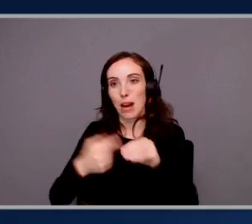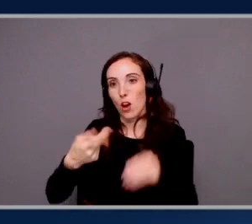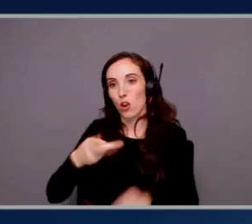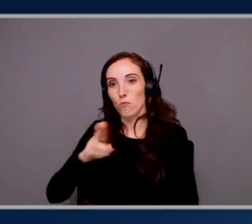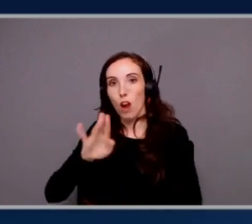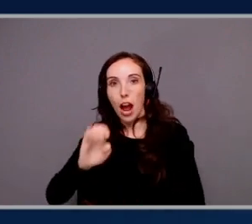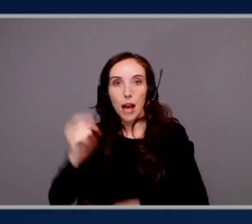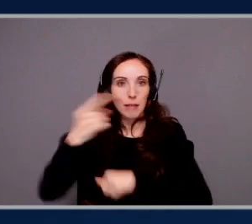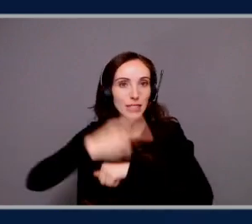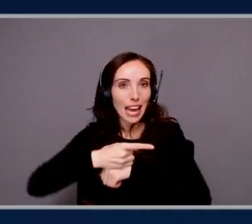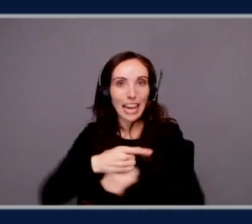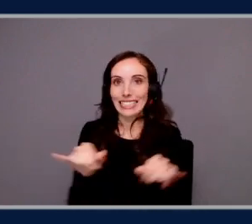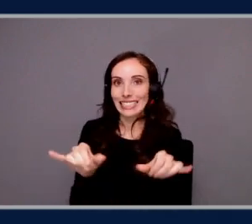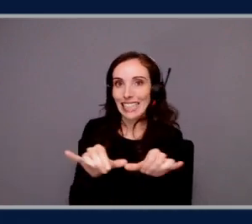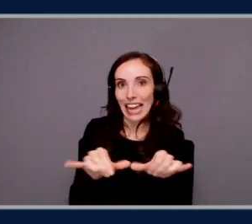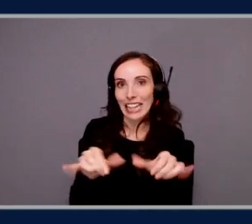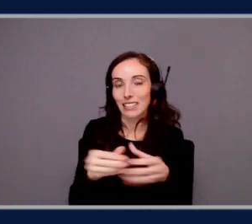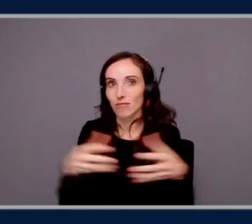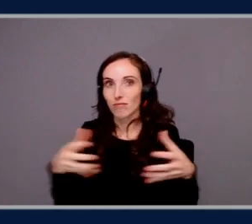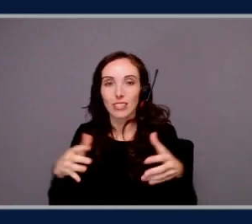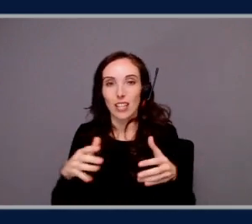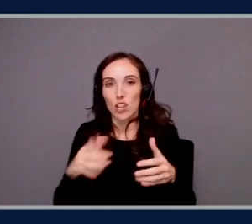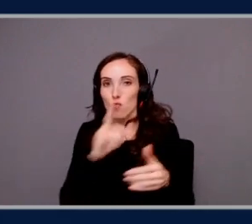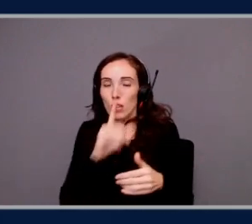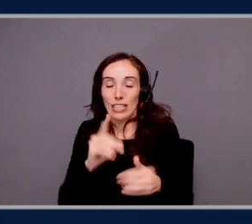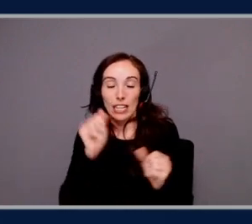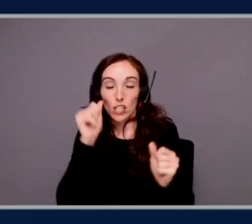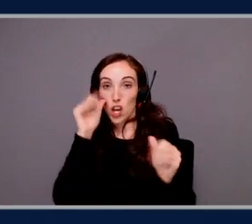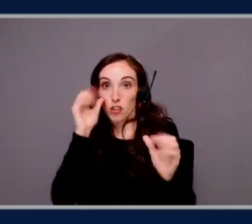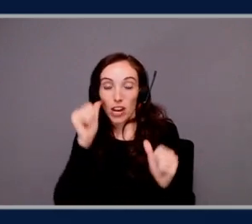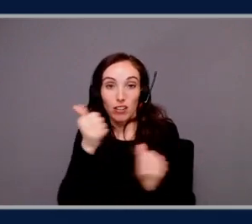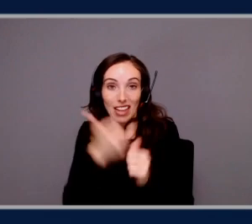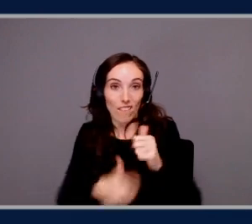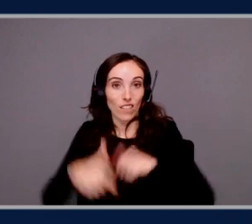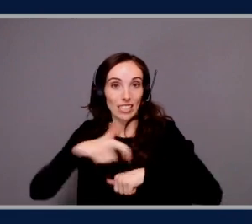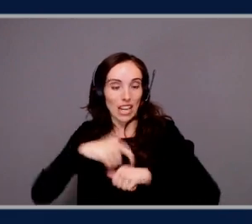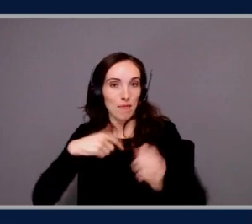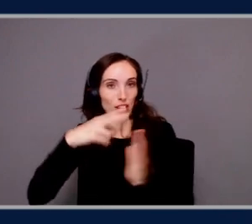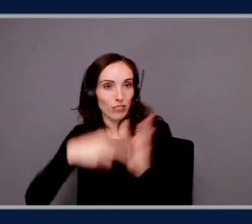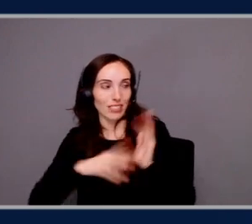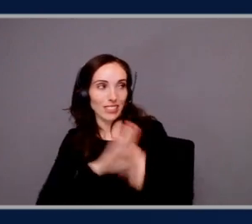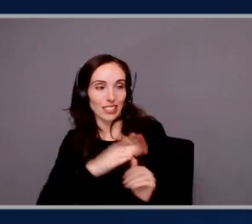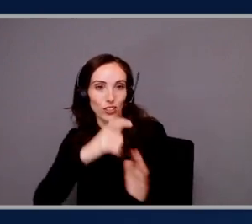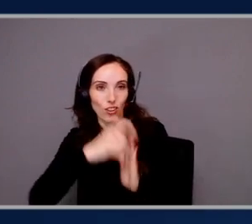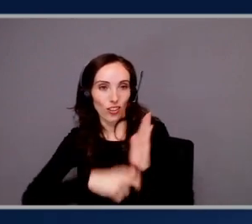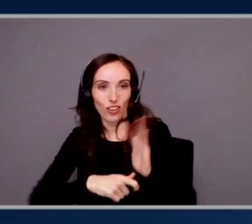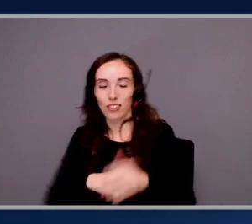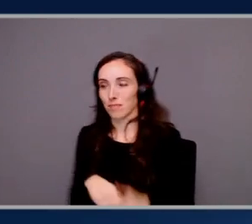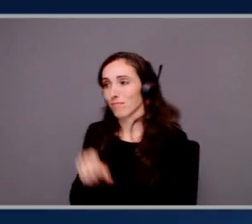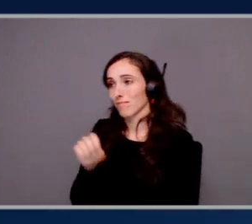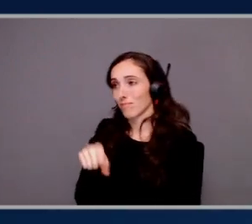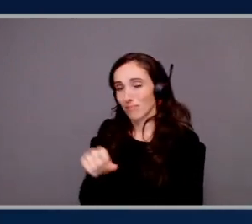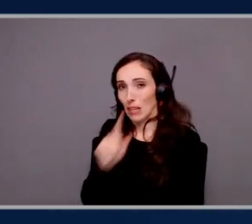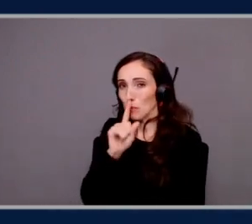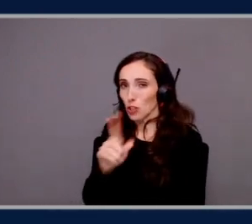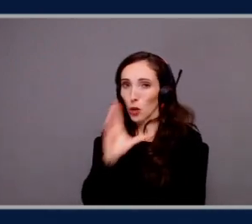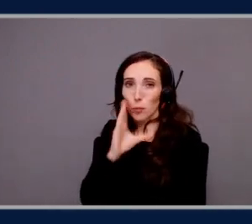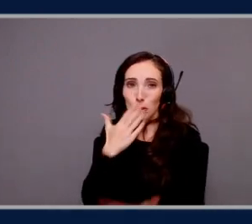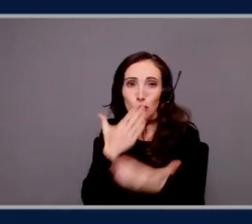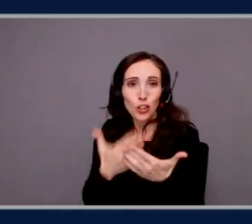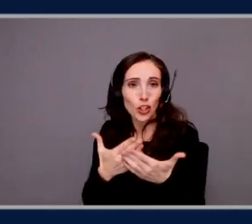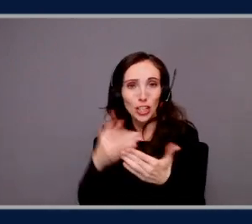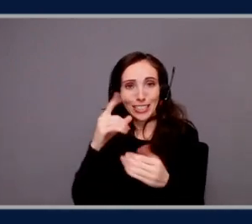the scaling. And Yeah. Yeah. It's incredible. Every Yeah. time I read it, I'm just like, this is. I'm sure we're going to get some great stats out of the day